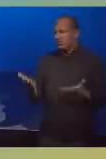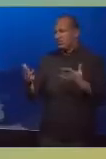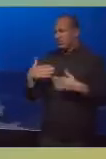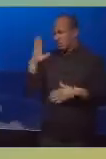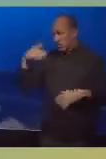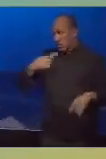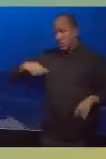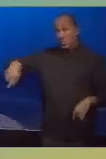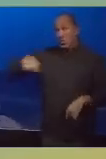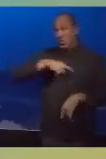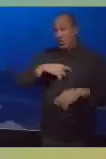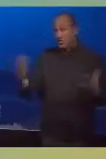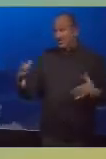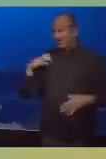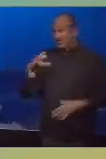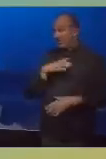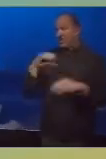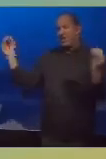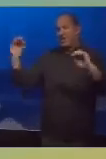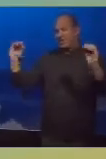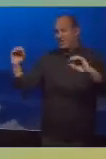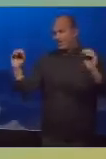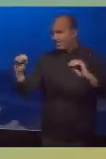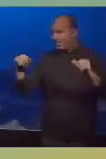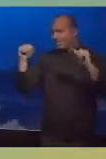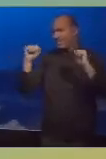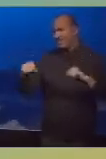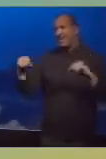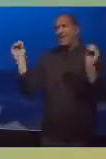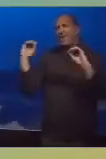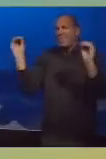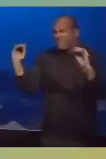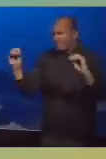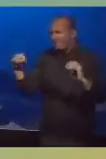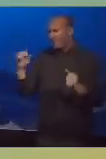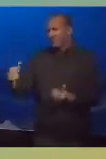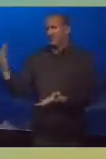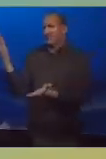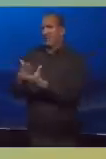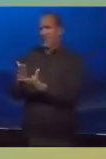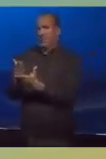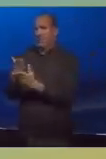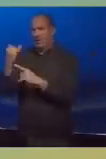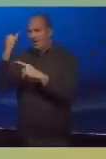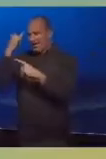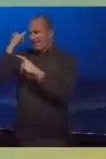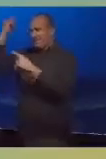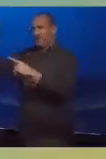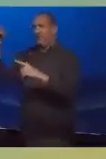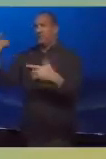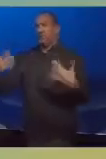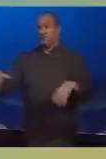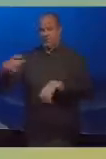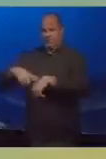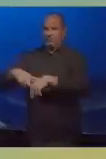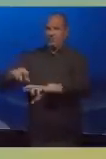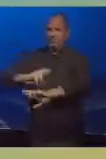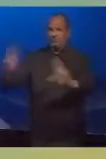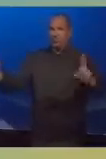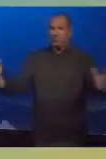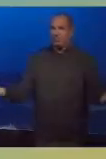citizens, that nothing and nobody can stop the idea whose time has